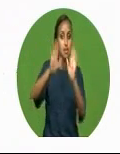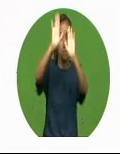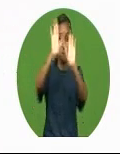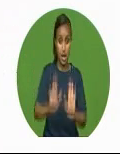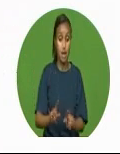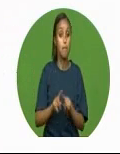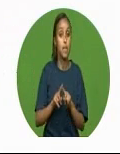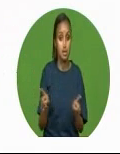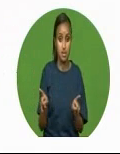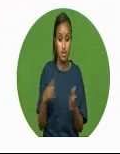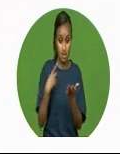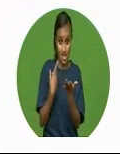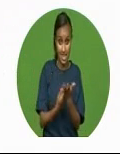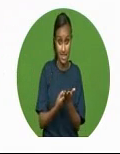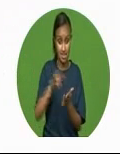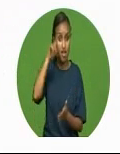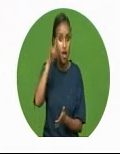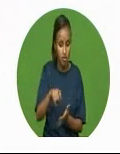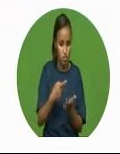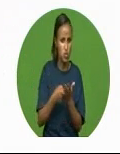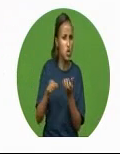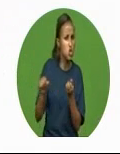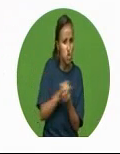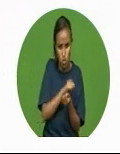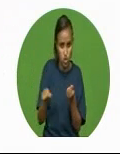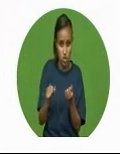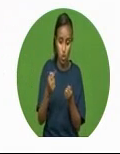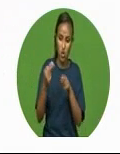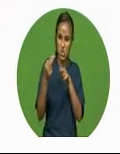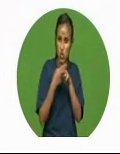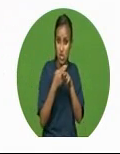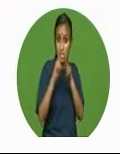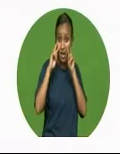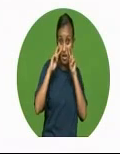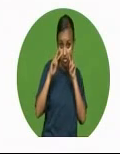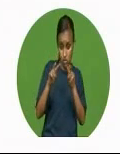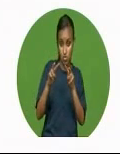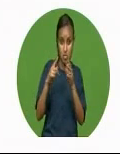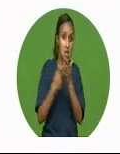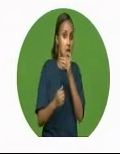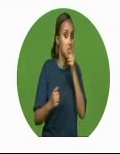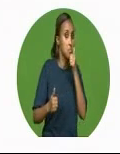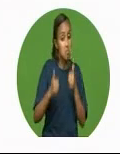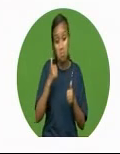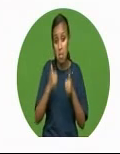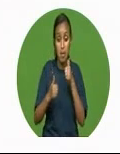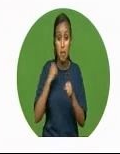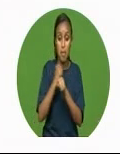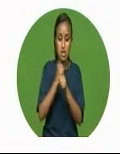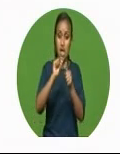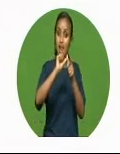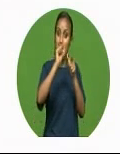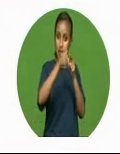plane. But it will have a distorted or foreshortened view if it makes